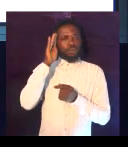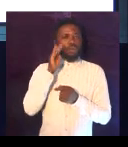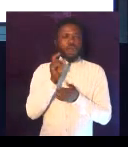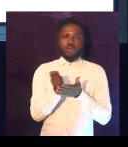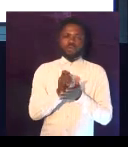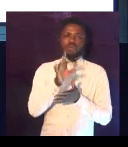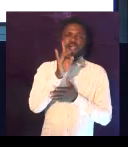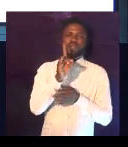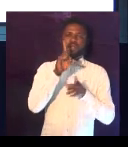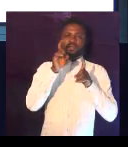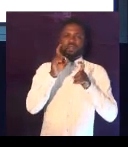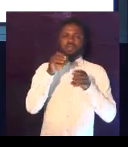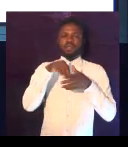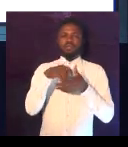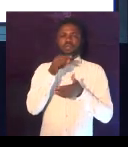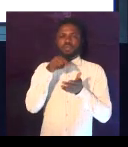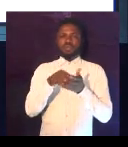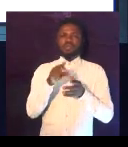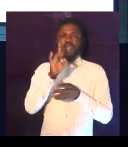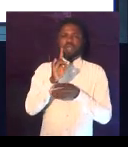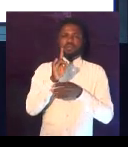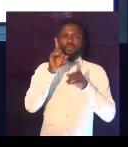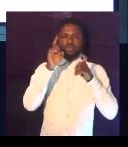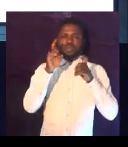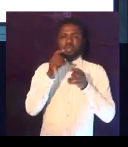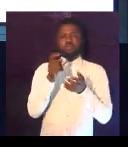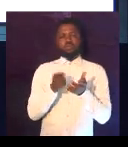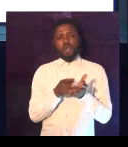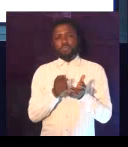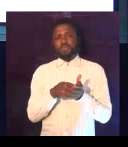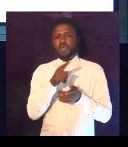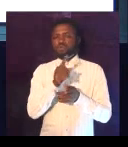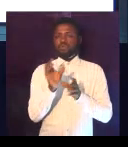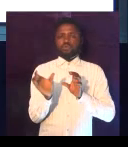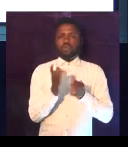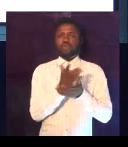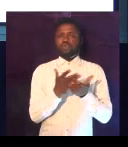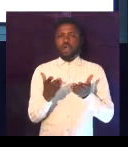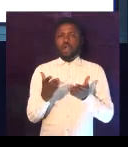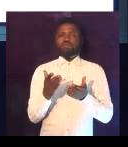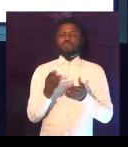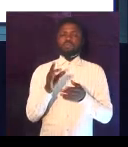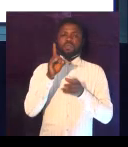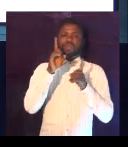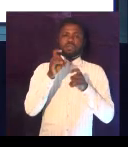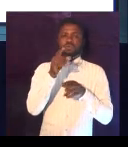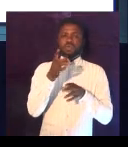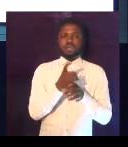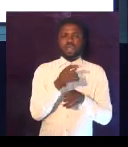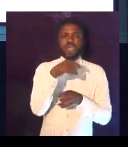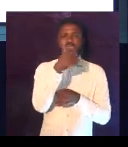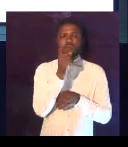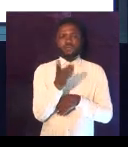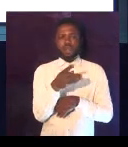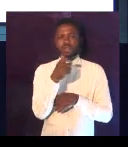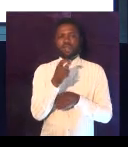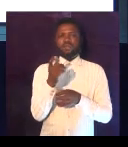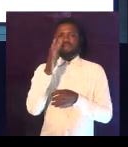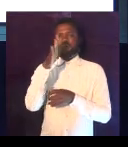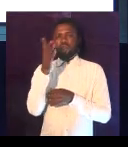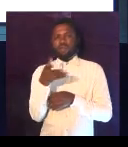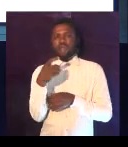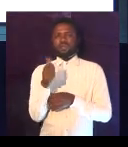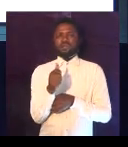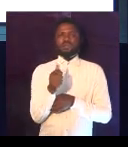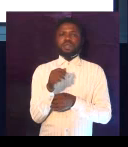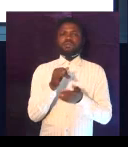Bukola wrote 8 tests, and in these 8 tests, sometimes you do some tests, you get 10 over 10 in some, you get 5 over